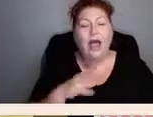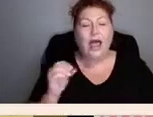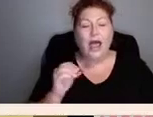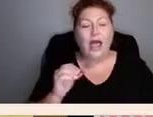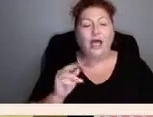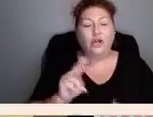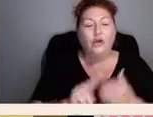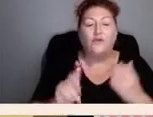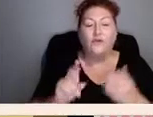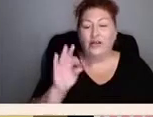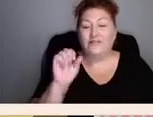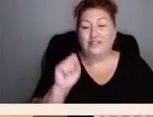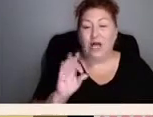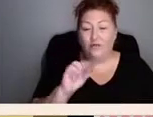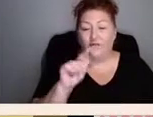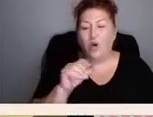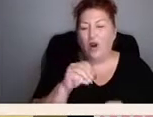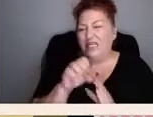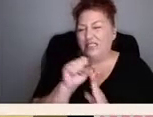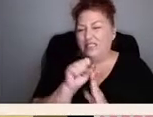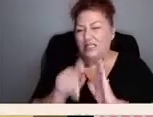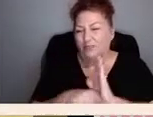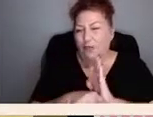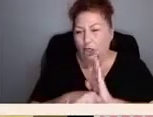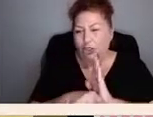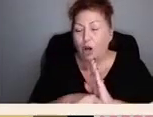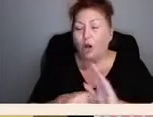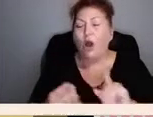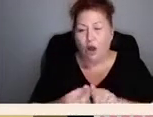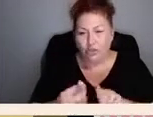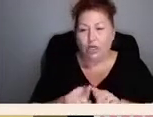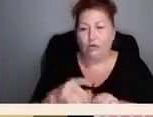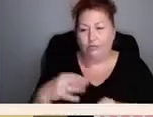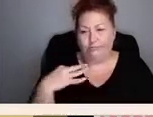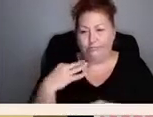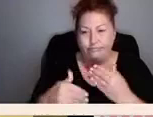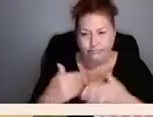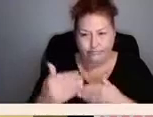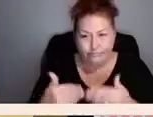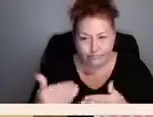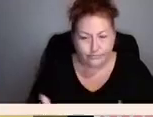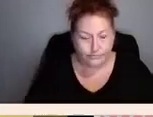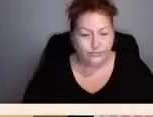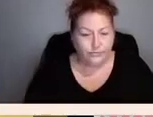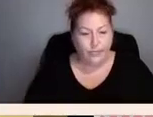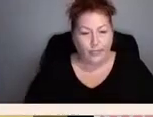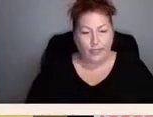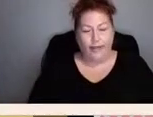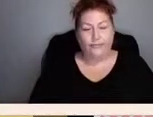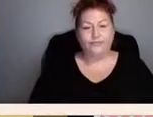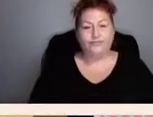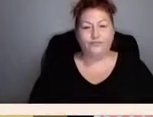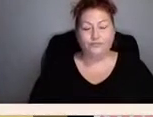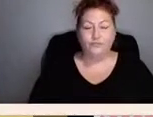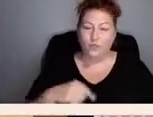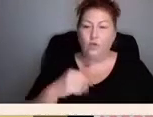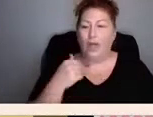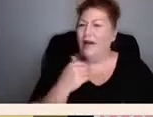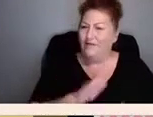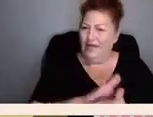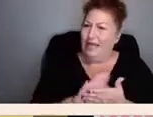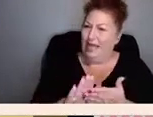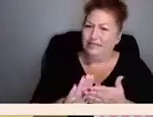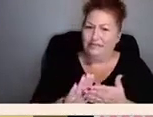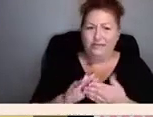of South Florida in St. Petersburg is also working to come aboard. So we have a nice